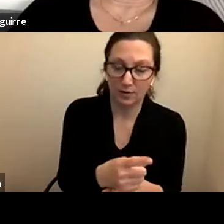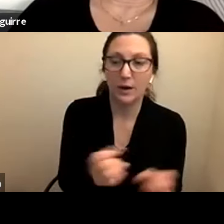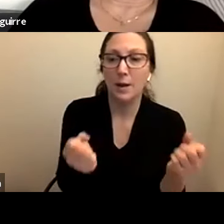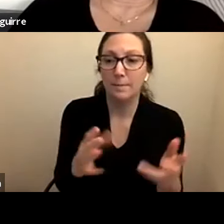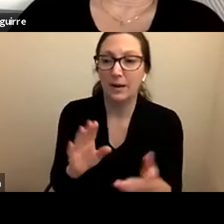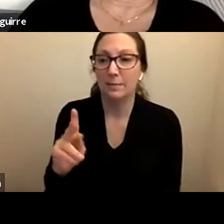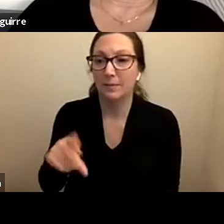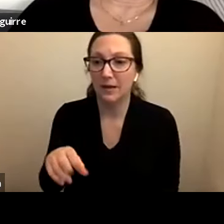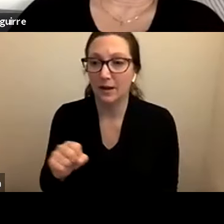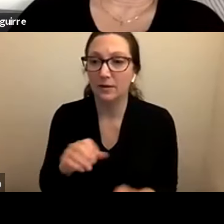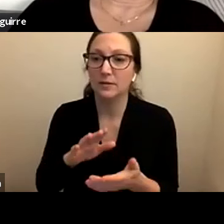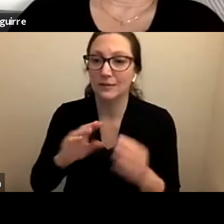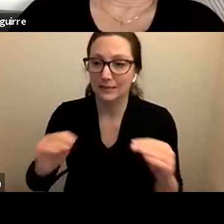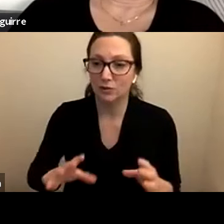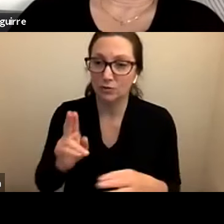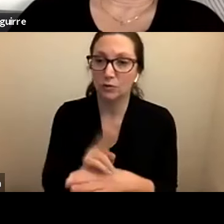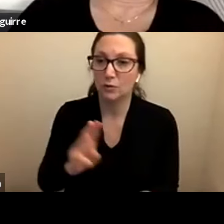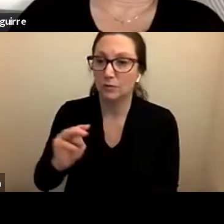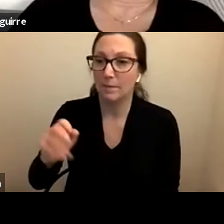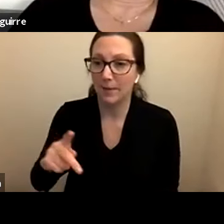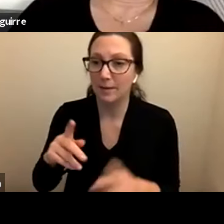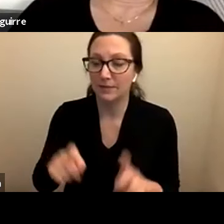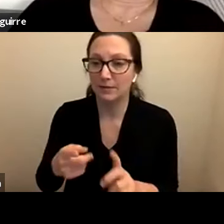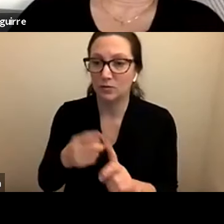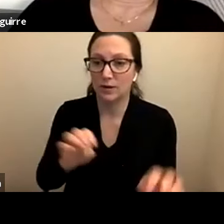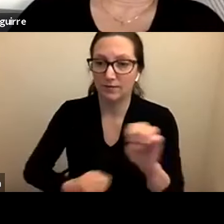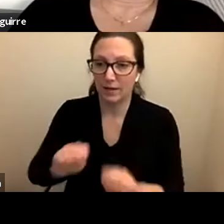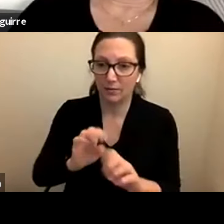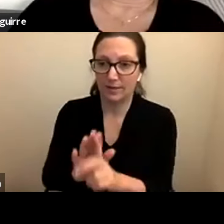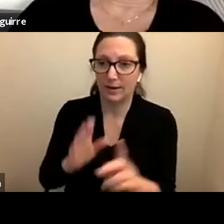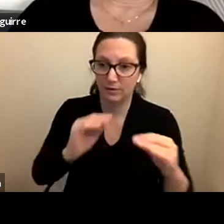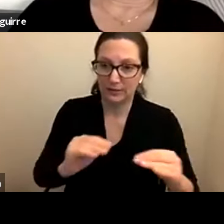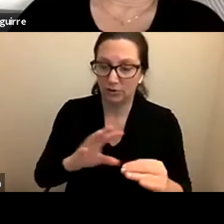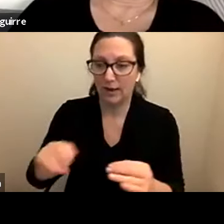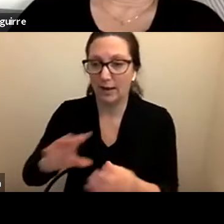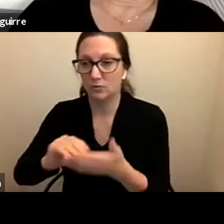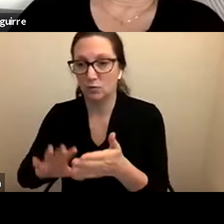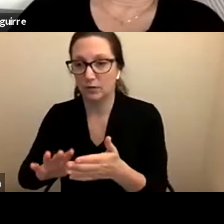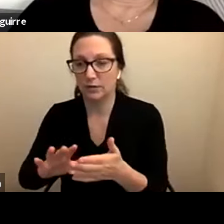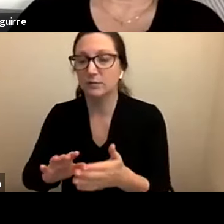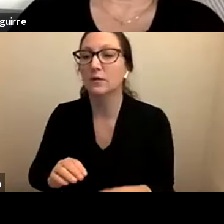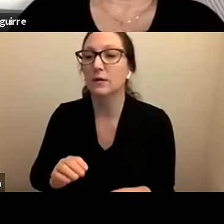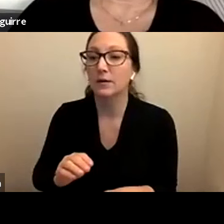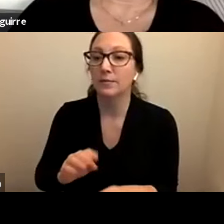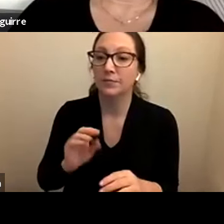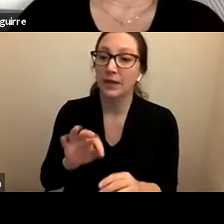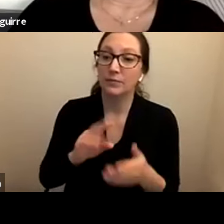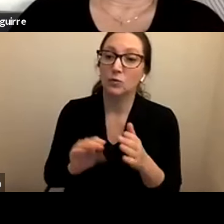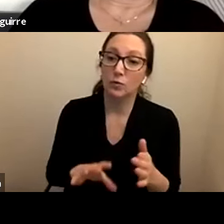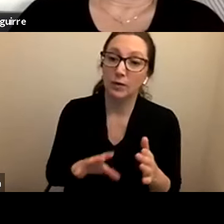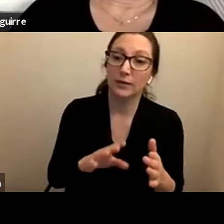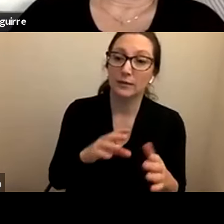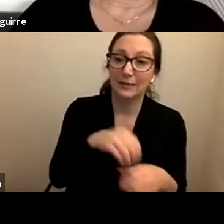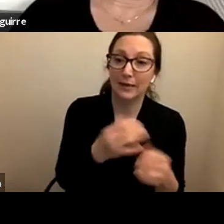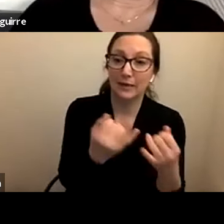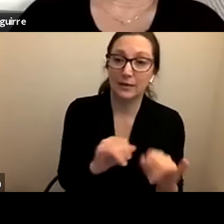BPS school teachers use the MAP test to evaluate their teaching and the students' learning. If students in independent schools or homeschooled cannot